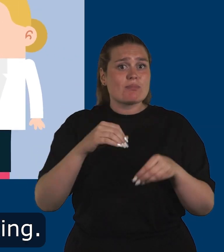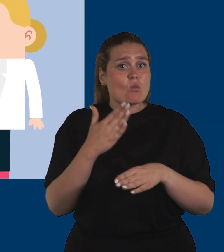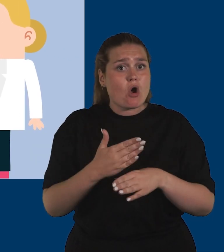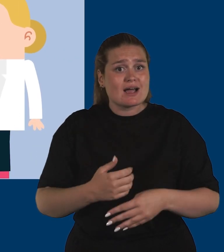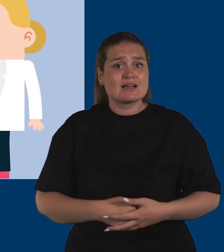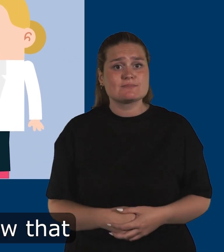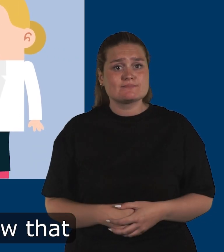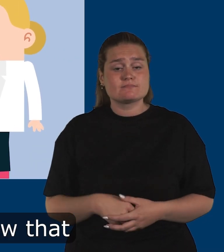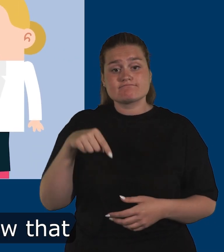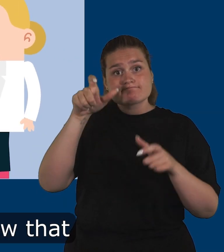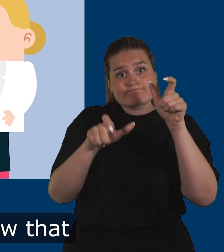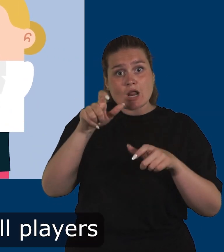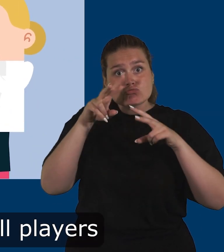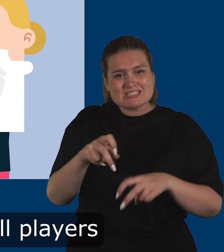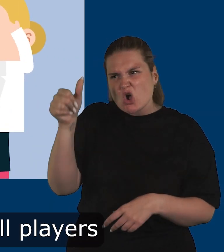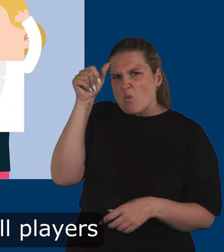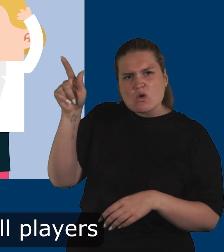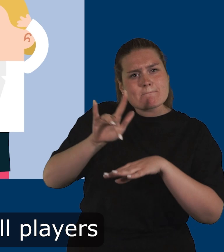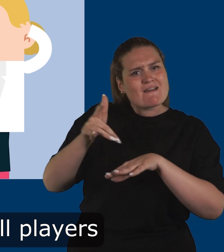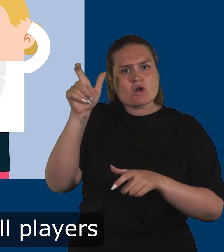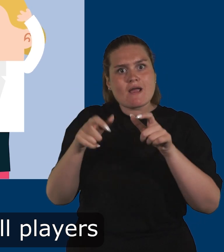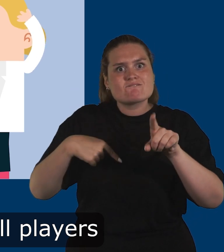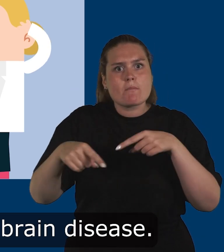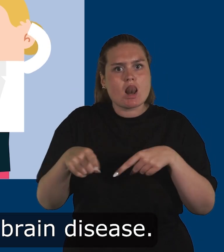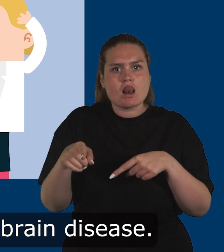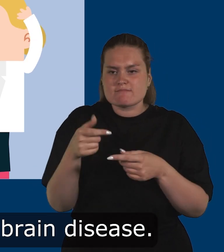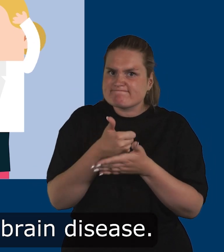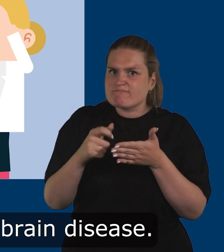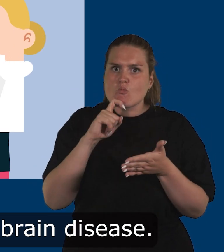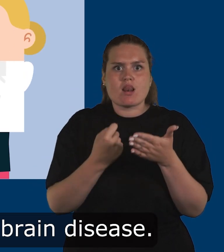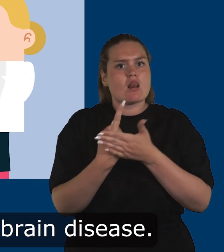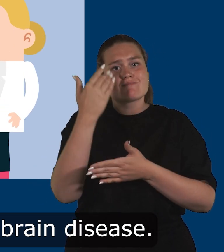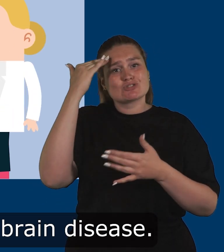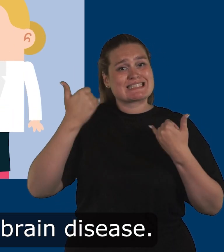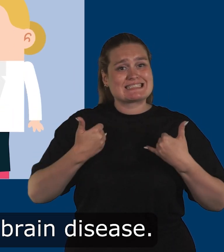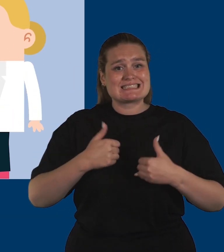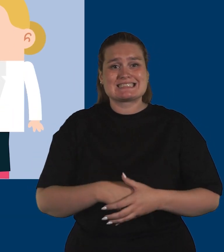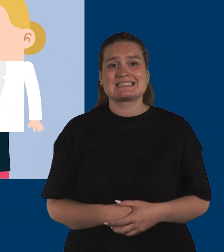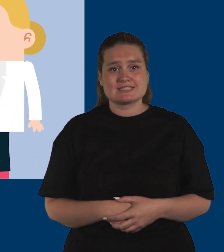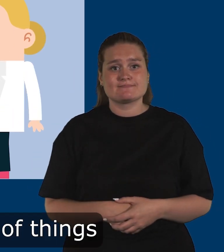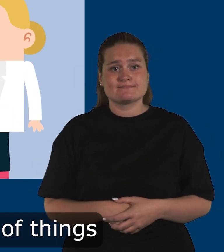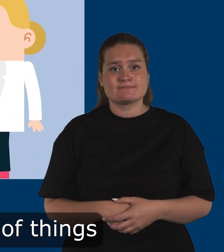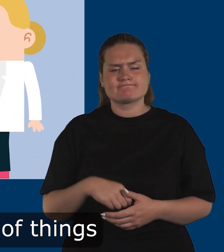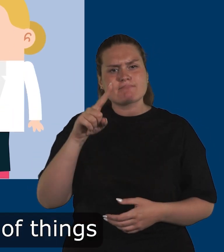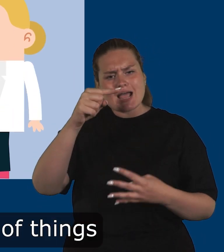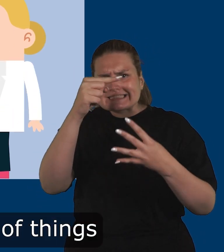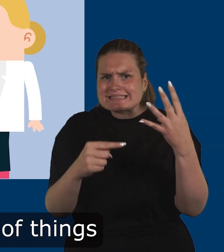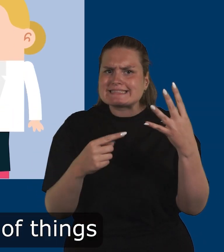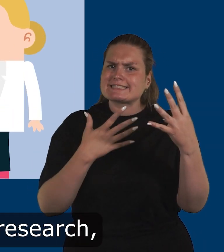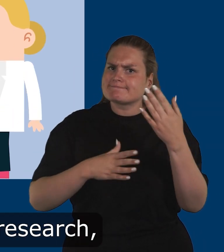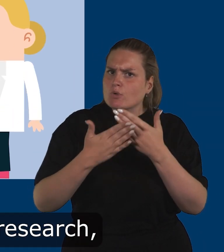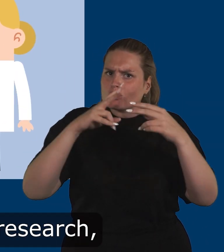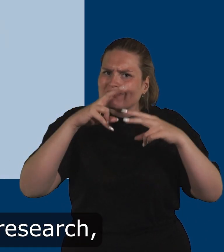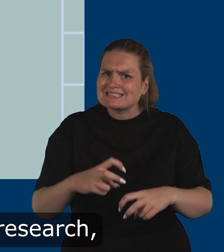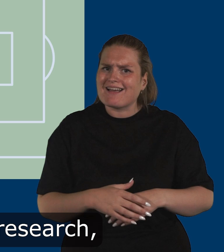working researchers knew that professional football players are more likely to get a brain disease but there are a lot of